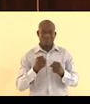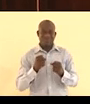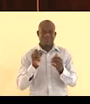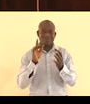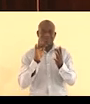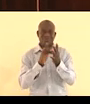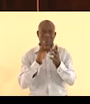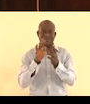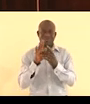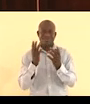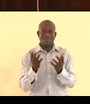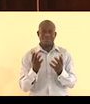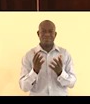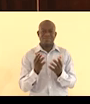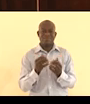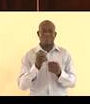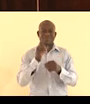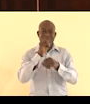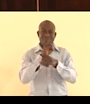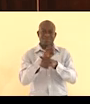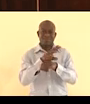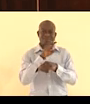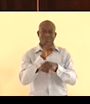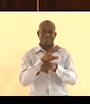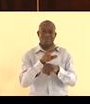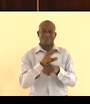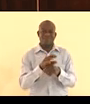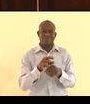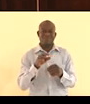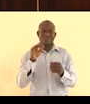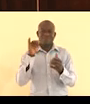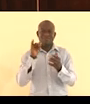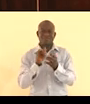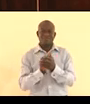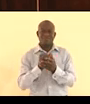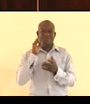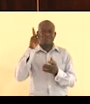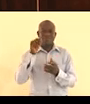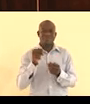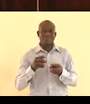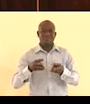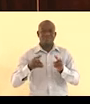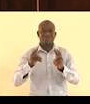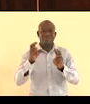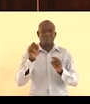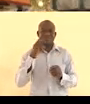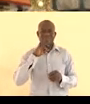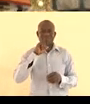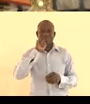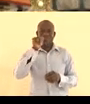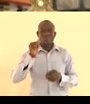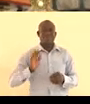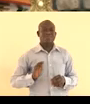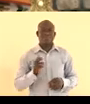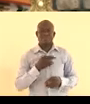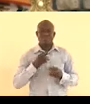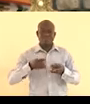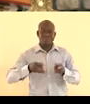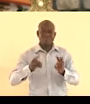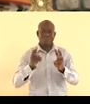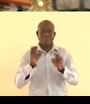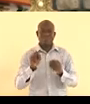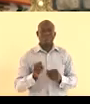strong biblical injunction that his ways are not our ways. His ways are not our